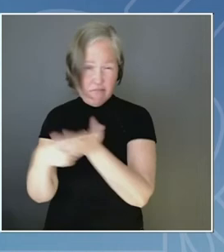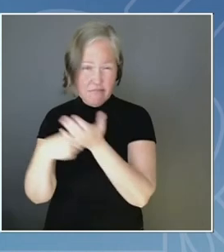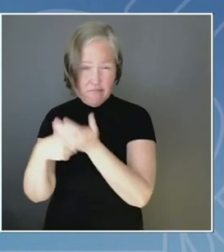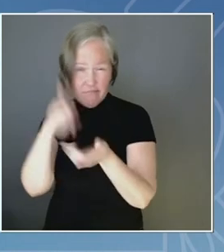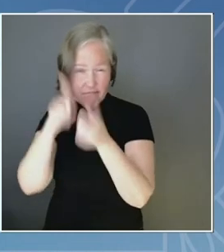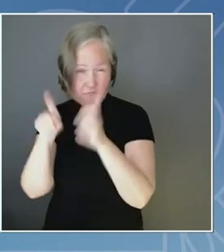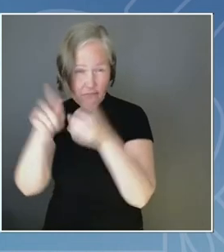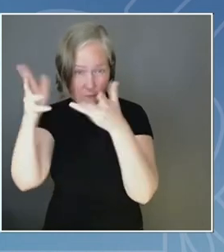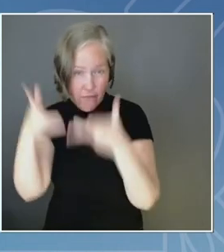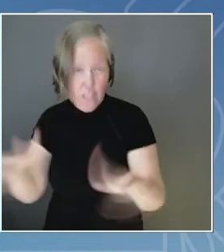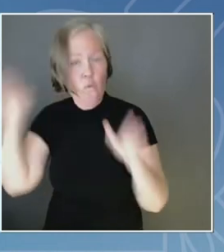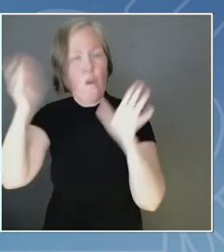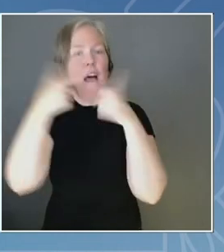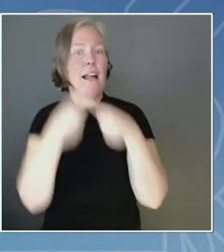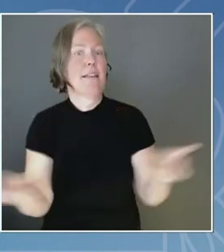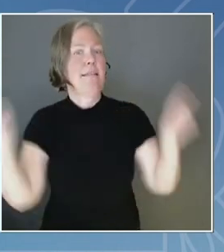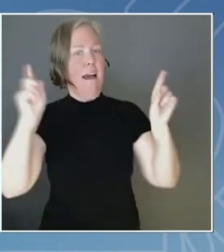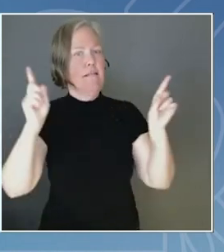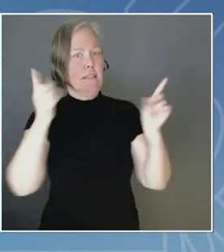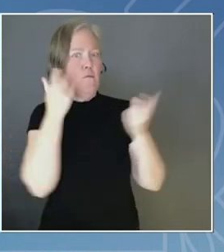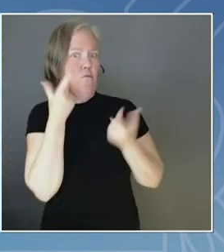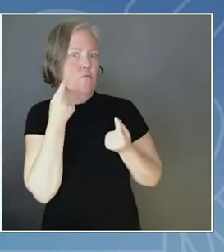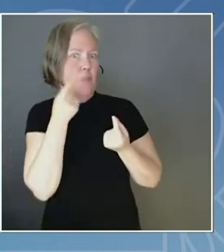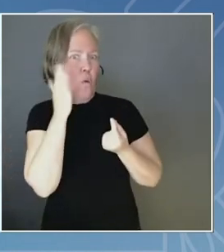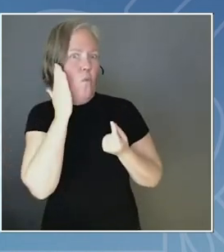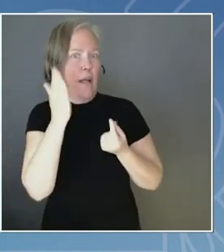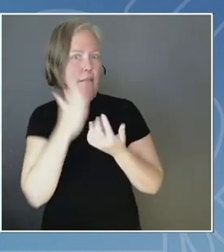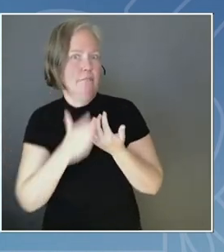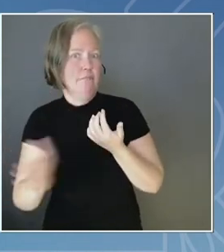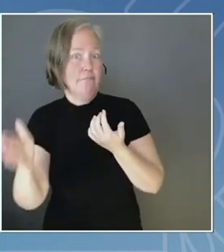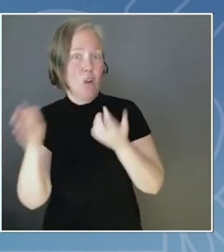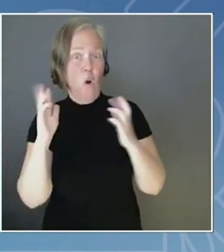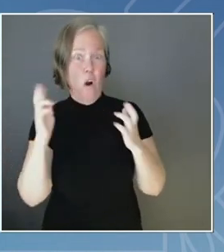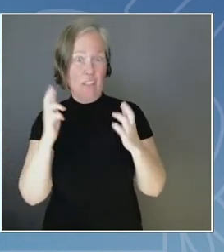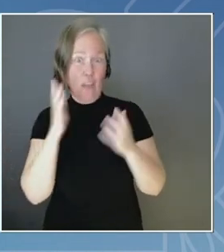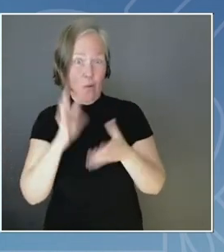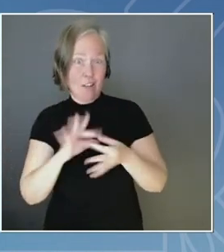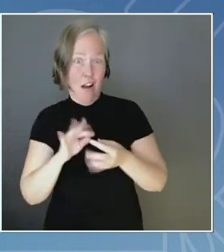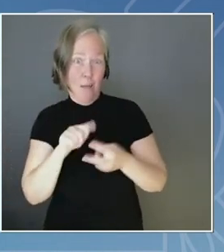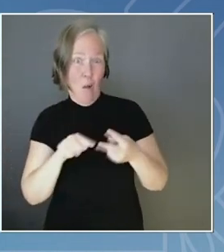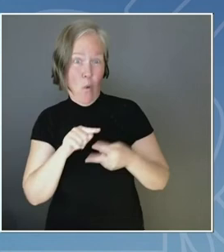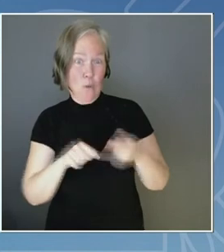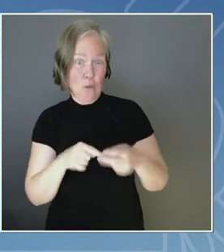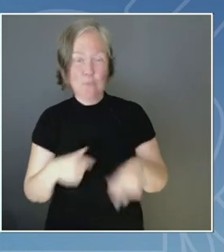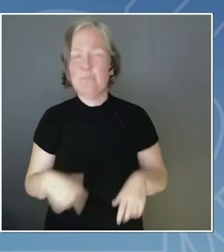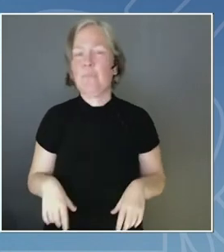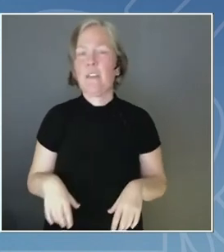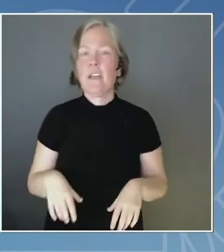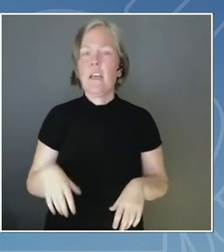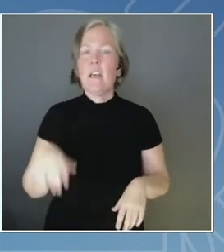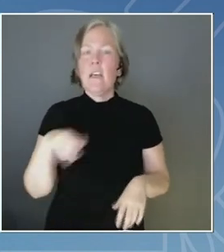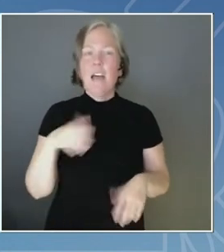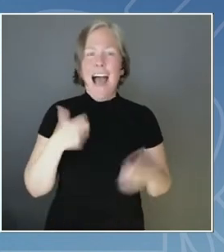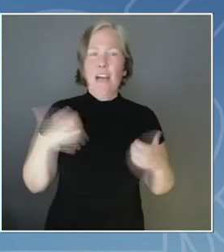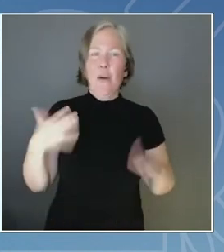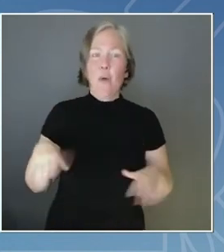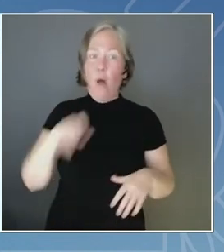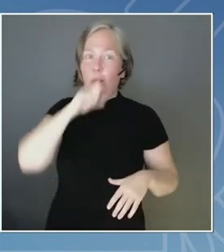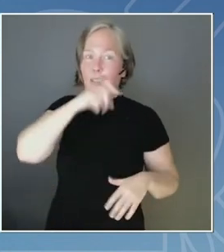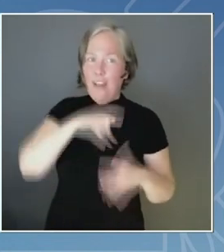announce in those issues. Don't want to spoil it, but stay tuned. Hey, Richard, could I jump in